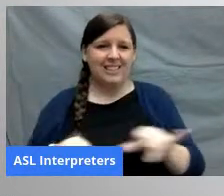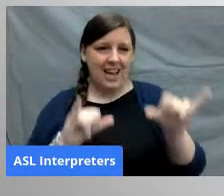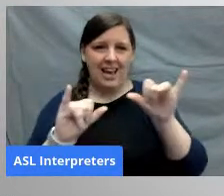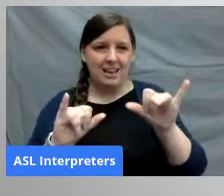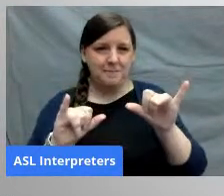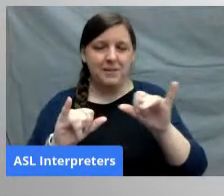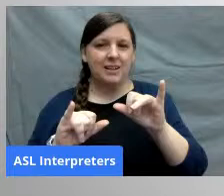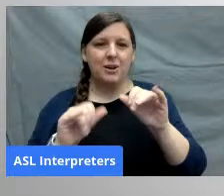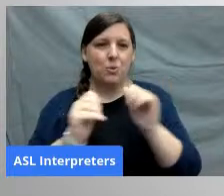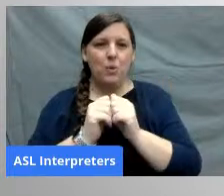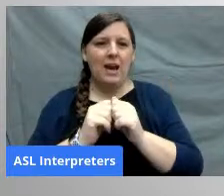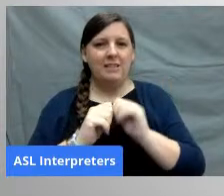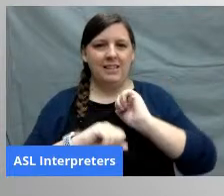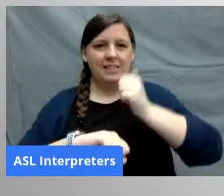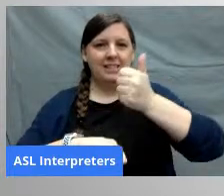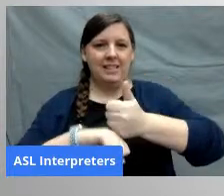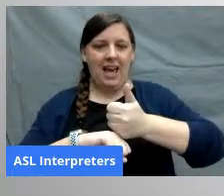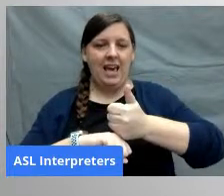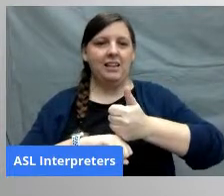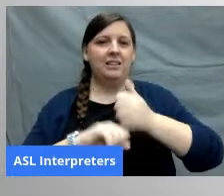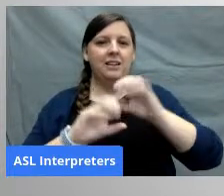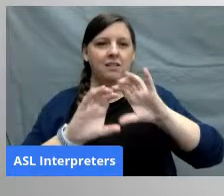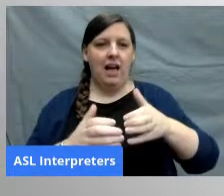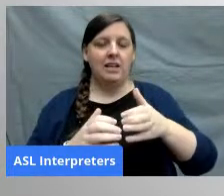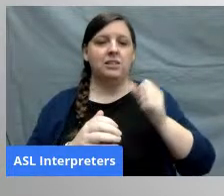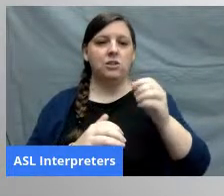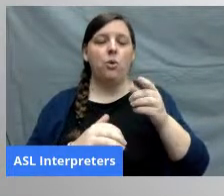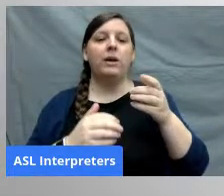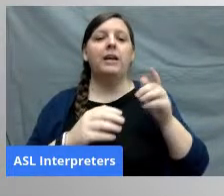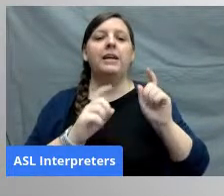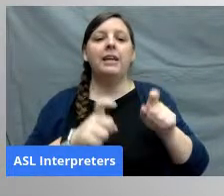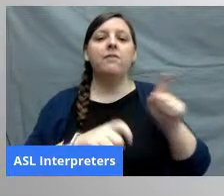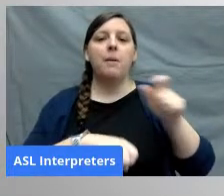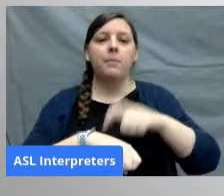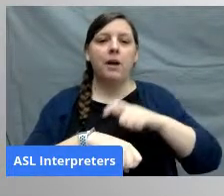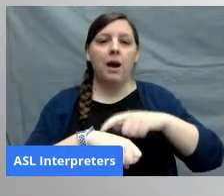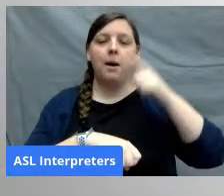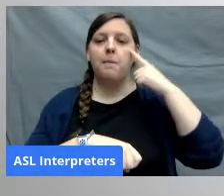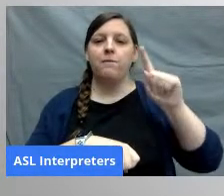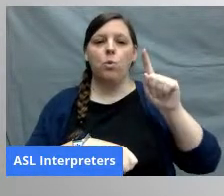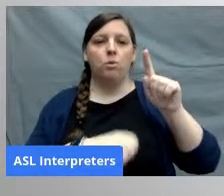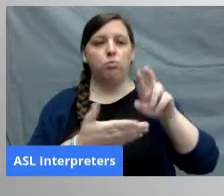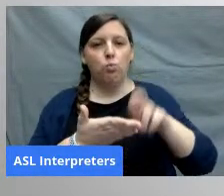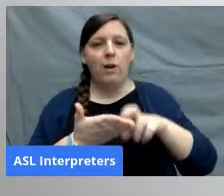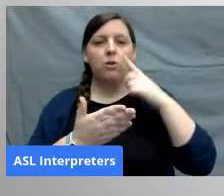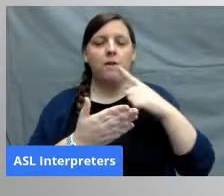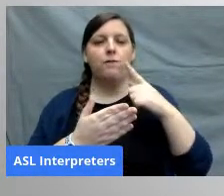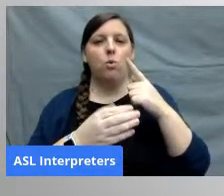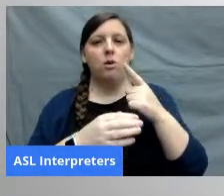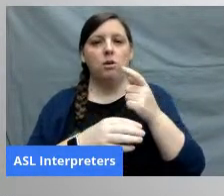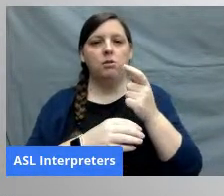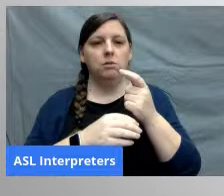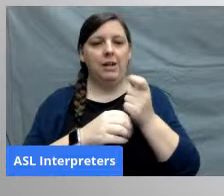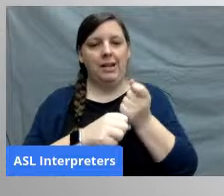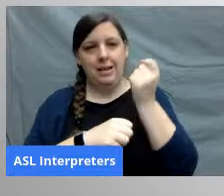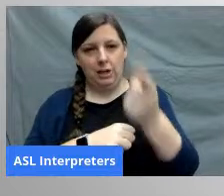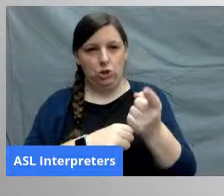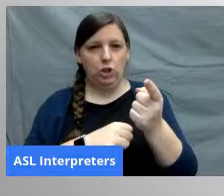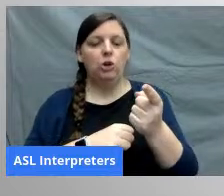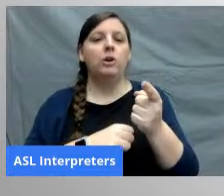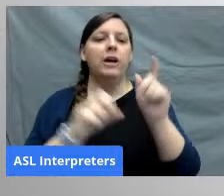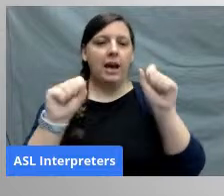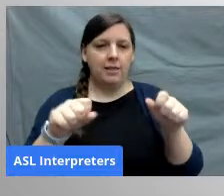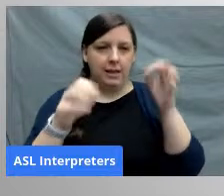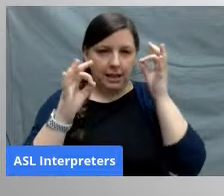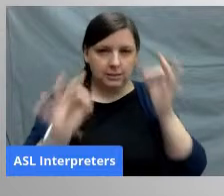to register for their upcoming year so that those course determinations can be made. Okay. But they still